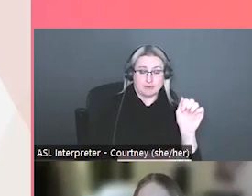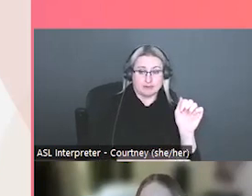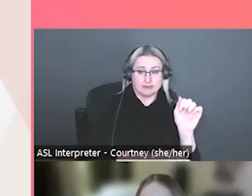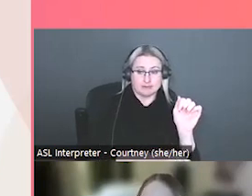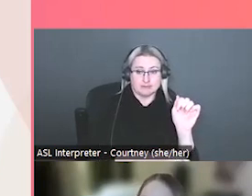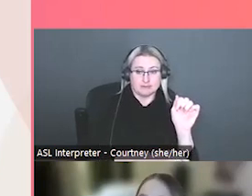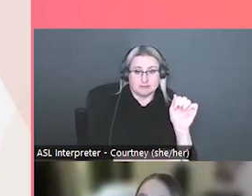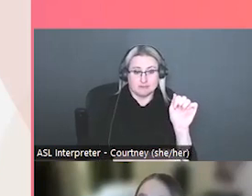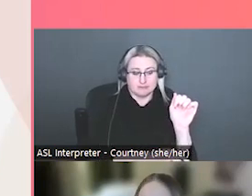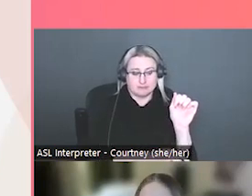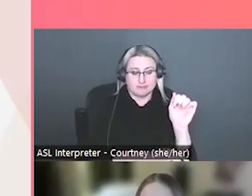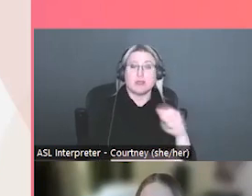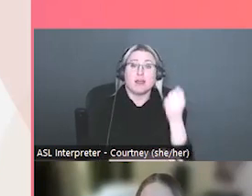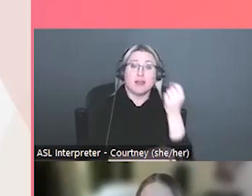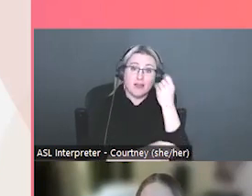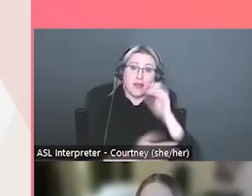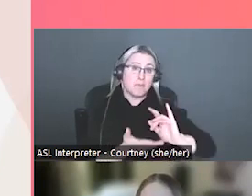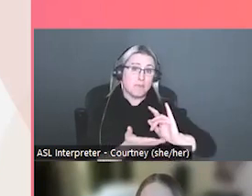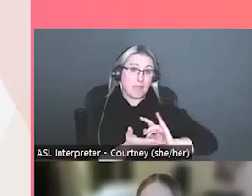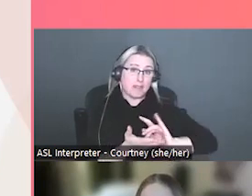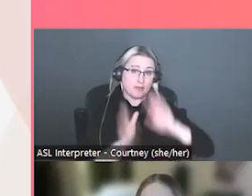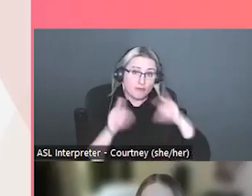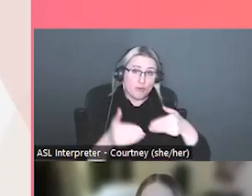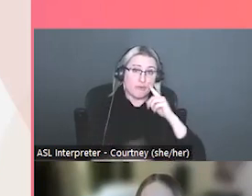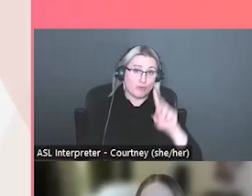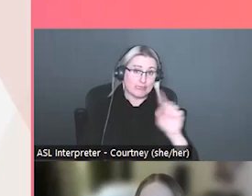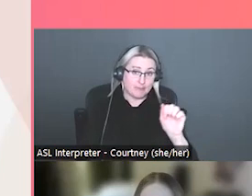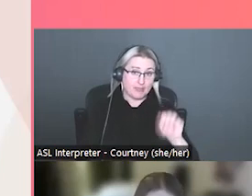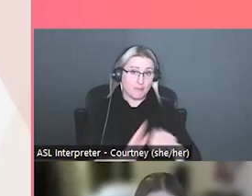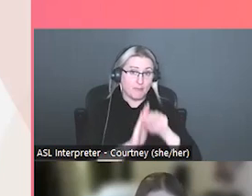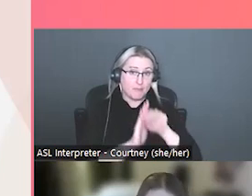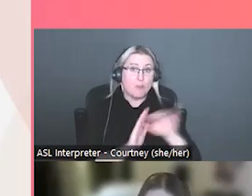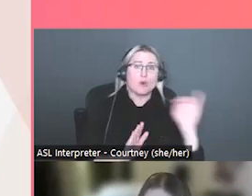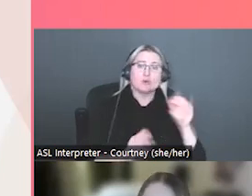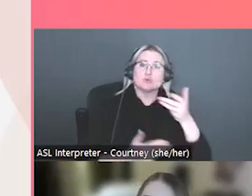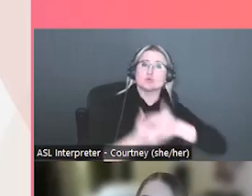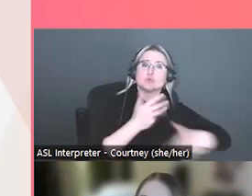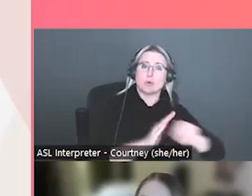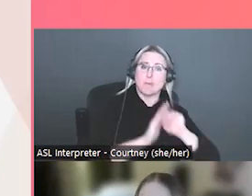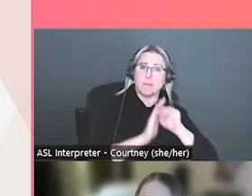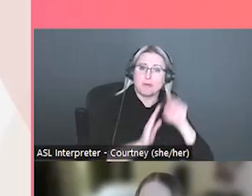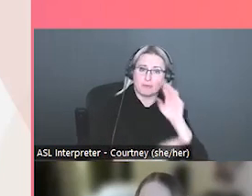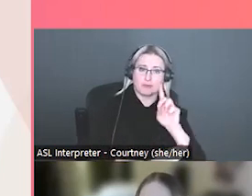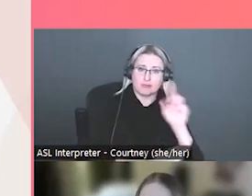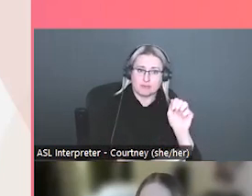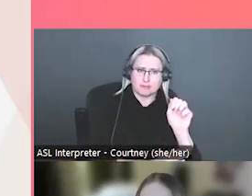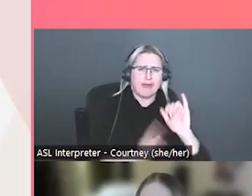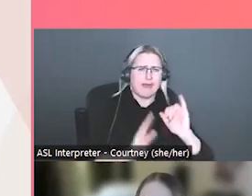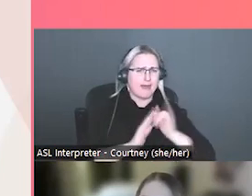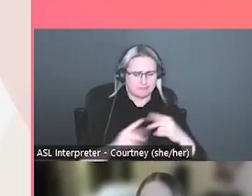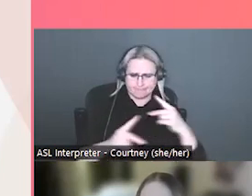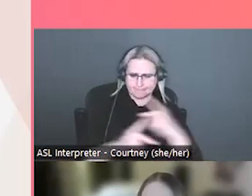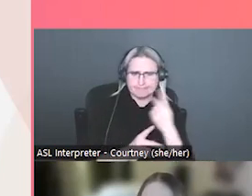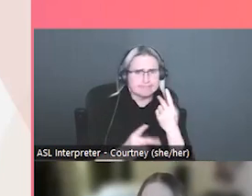speaks to the medical model of disability, but also the social model of disability as we come to unwrap